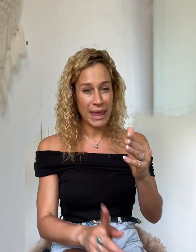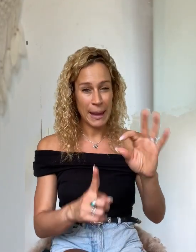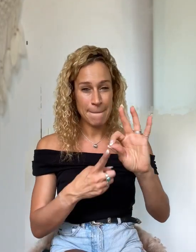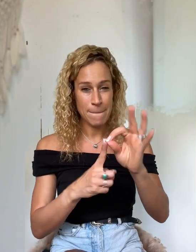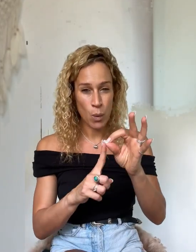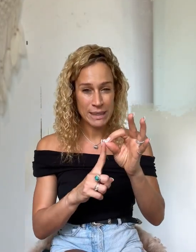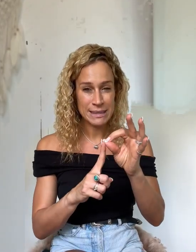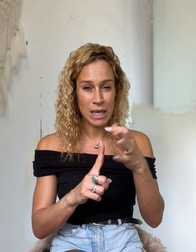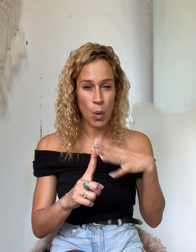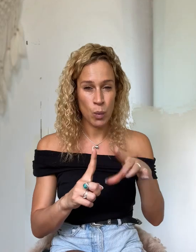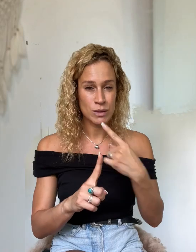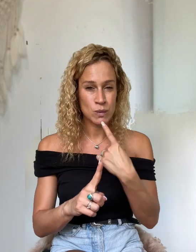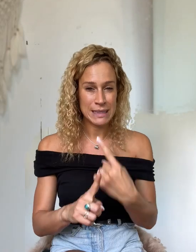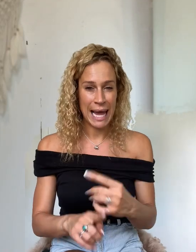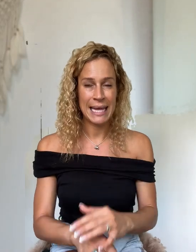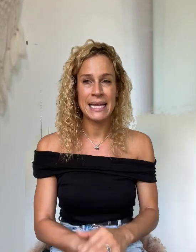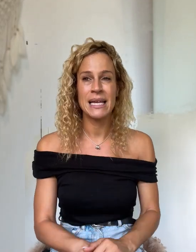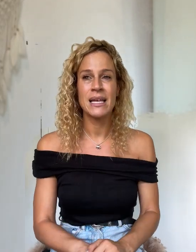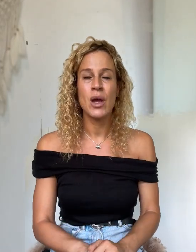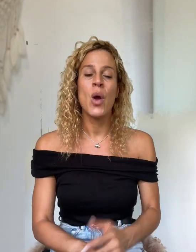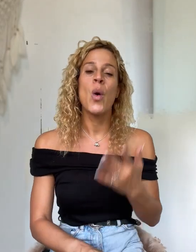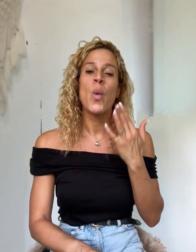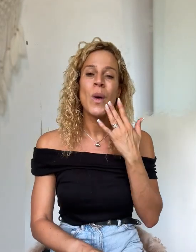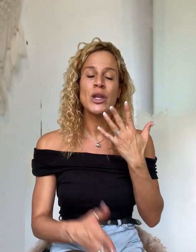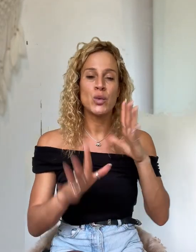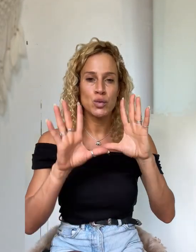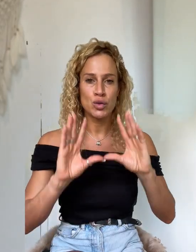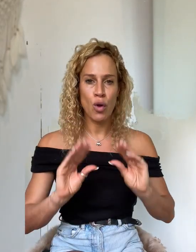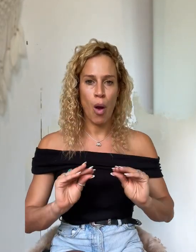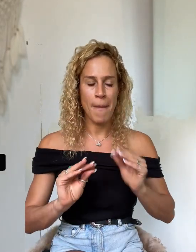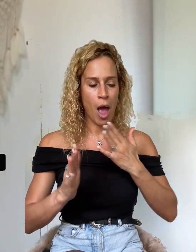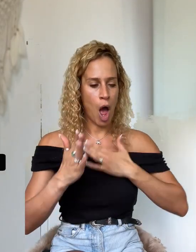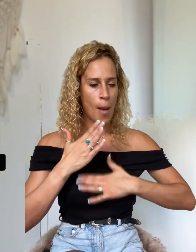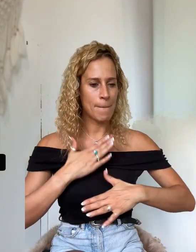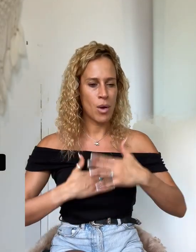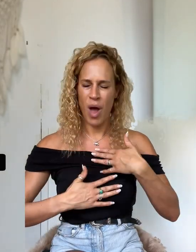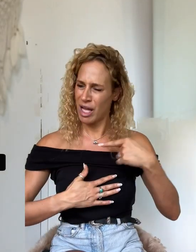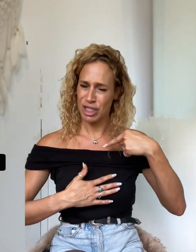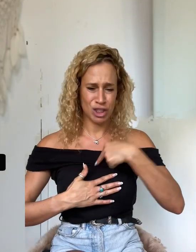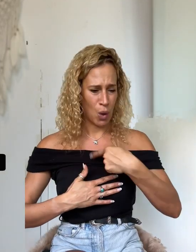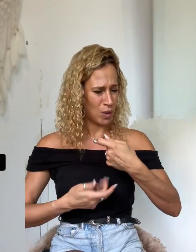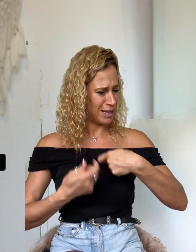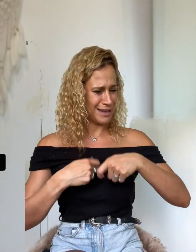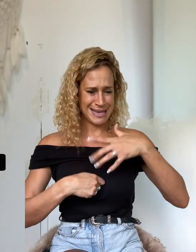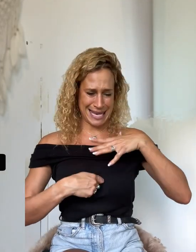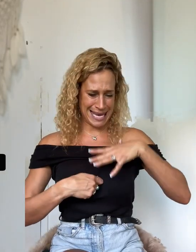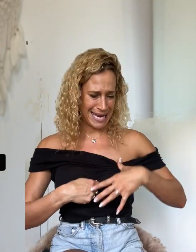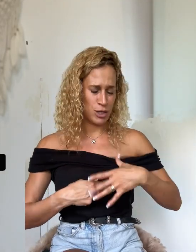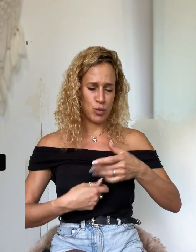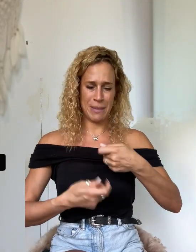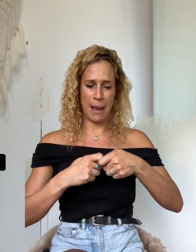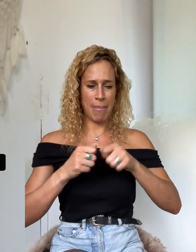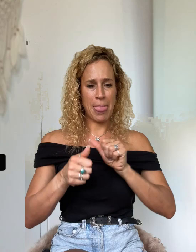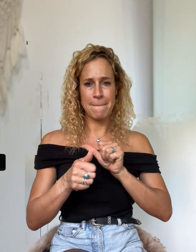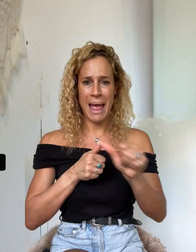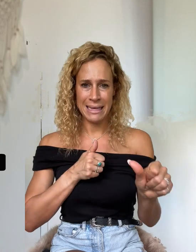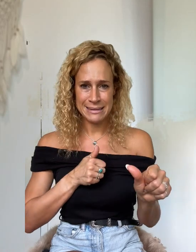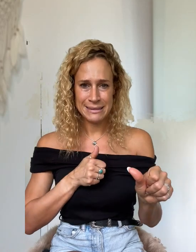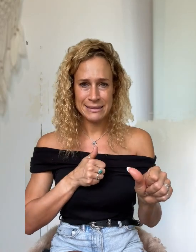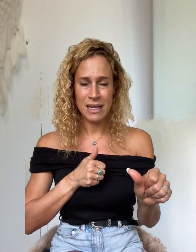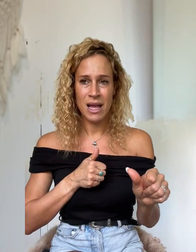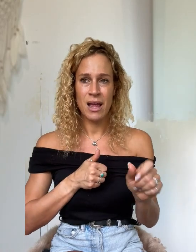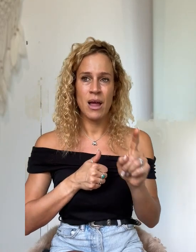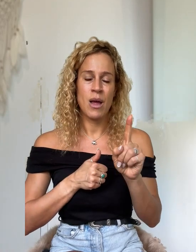about this is when you humble yourself to say, okay, I don't need to be the best at this.